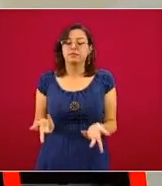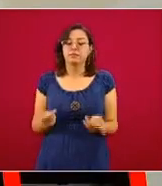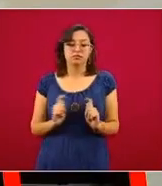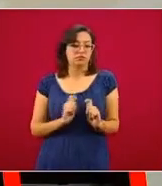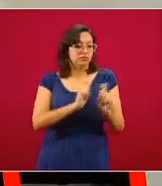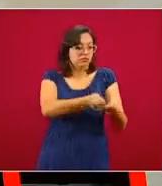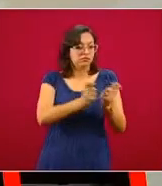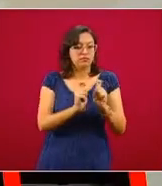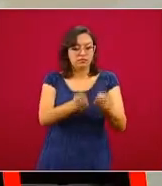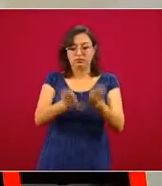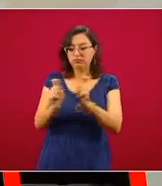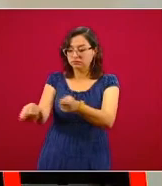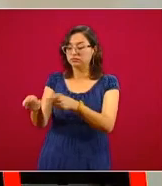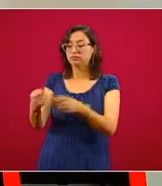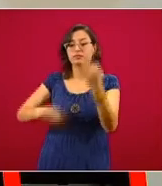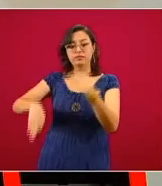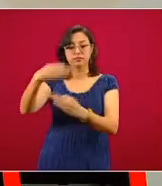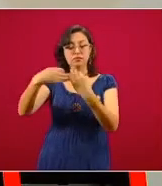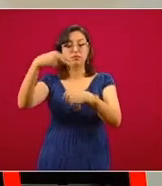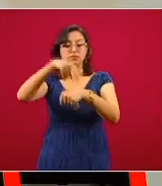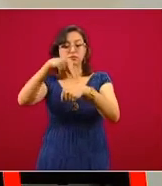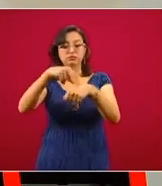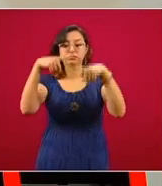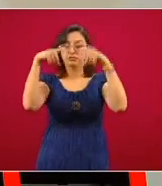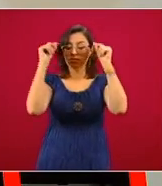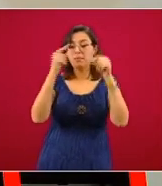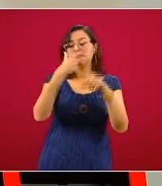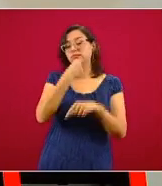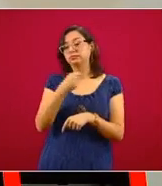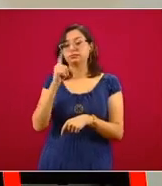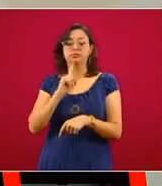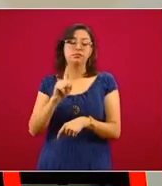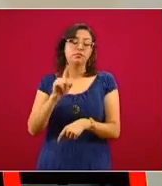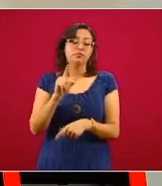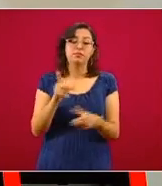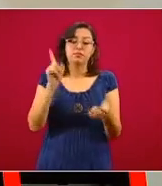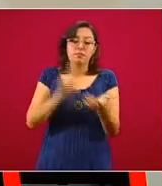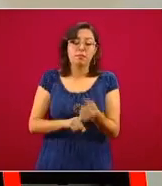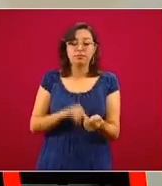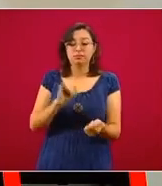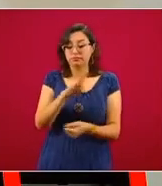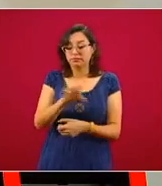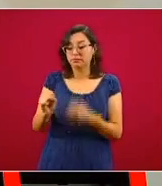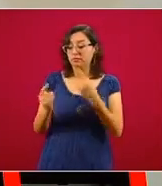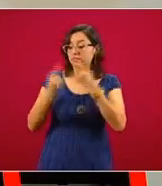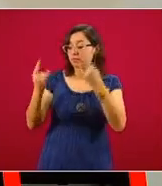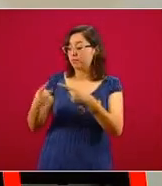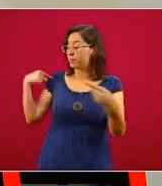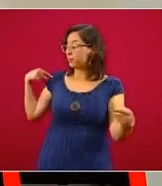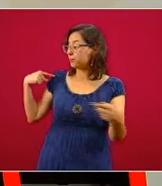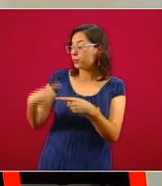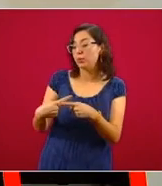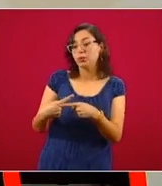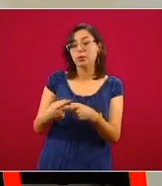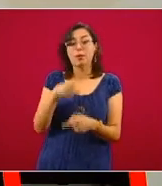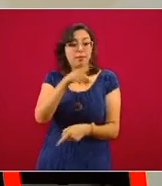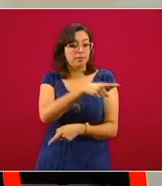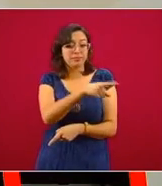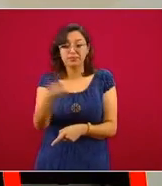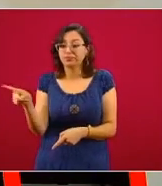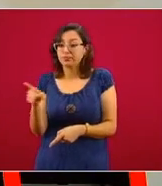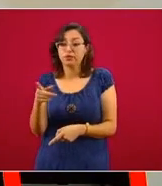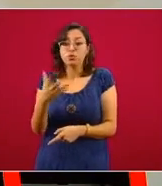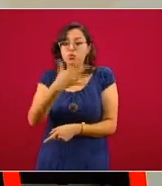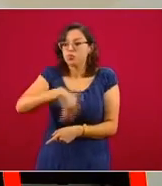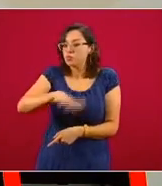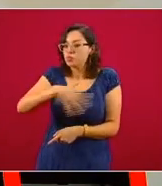they're all doctors, nurses from social service with a long career behind them. And they were